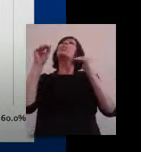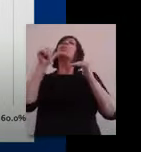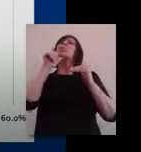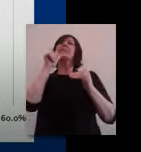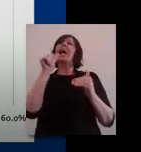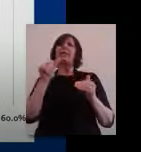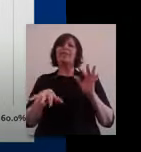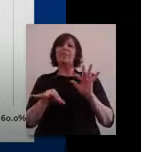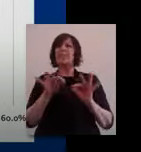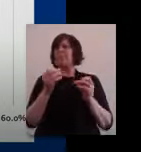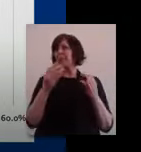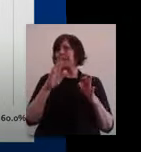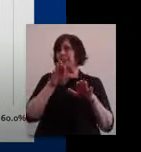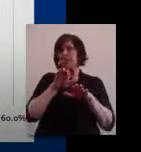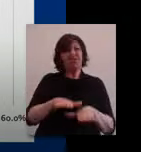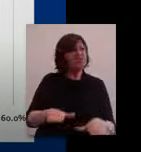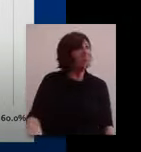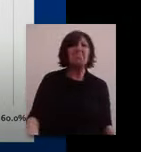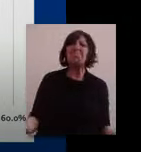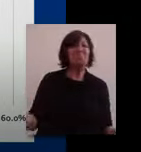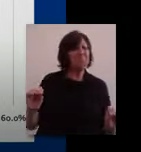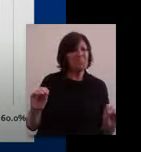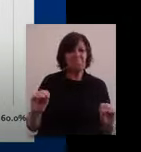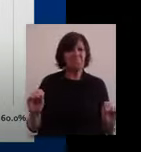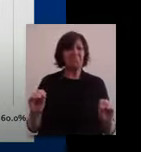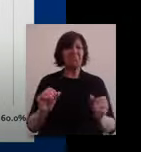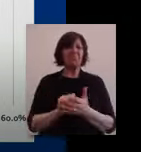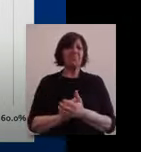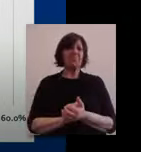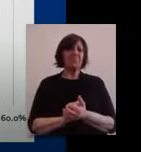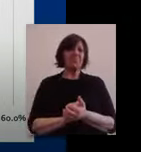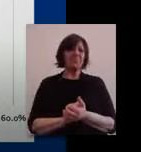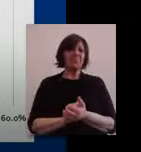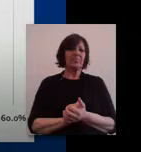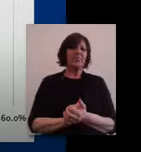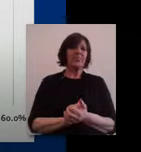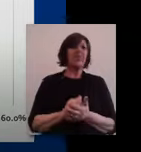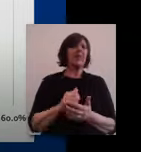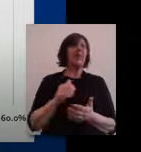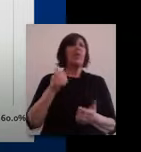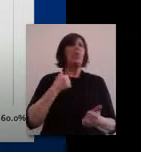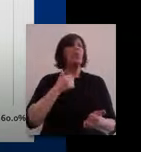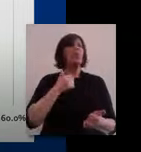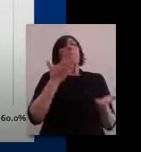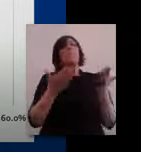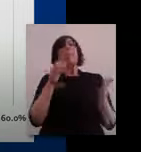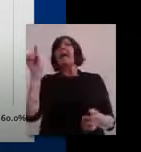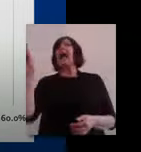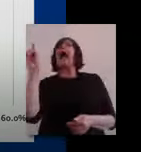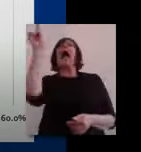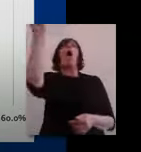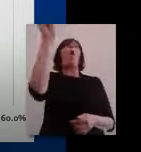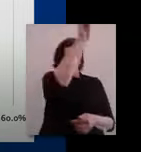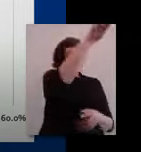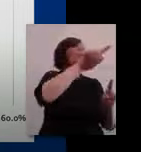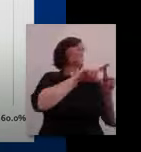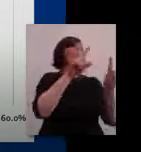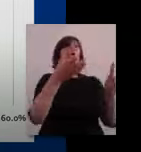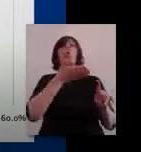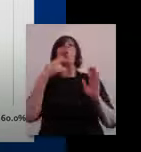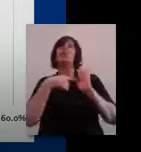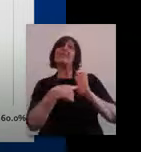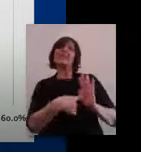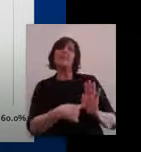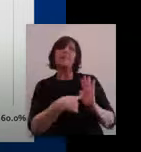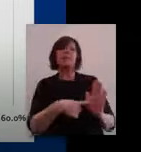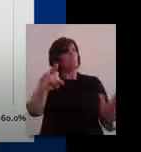who are infected, but we believe they're still out there. We're just not testing them because they don't have symptoms. Because remember, we're just